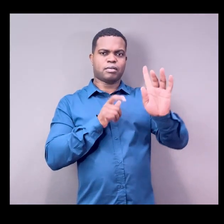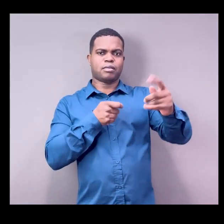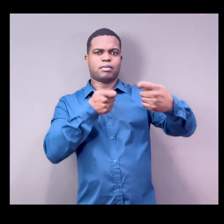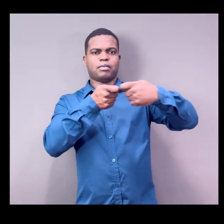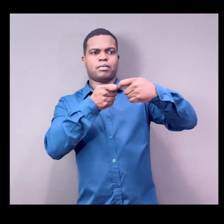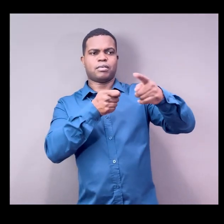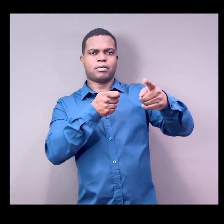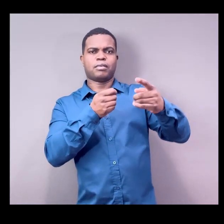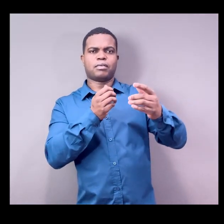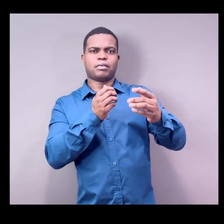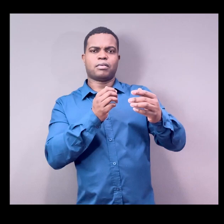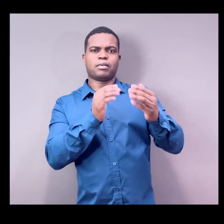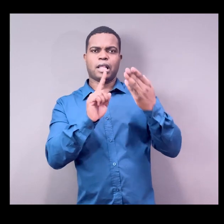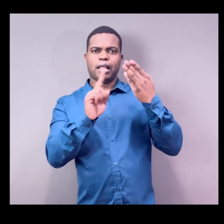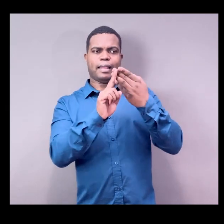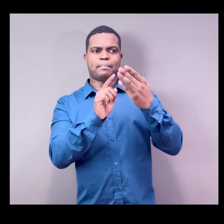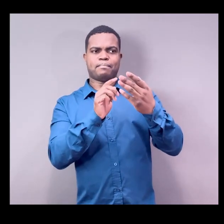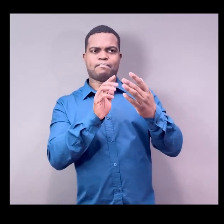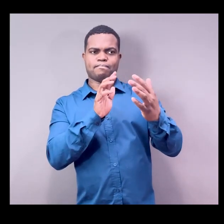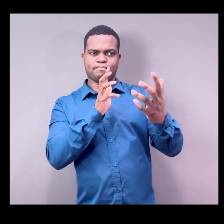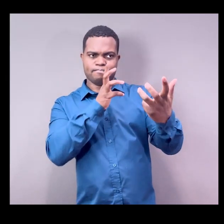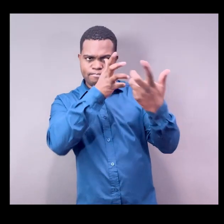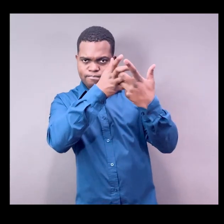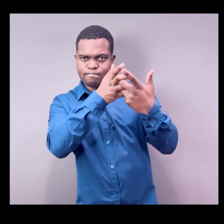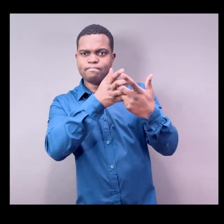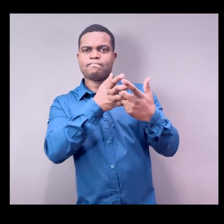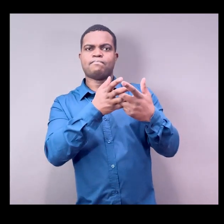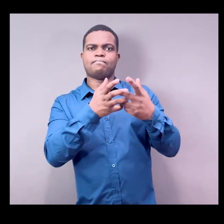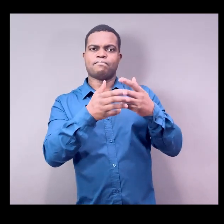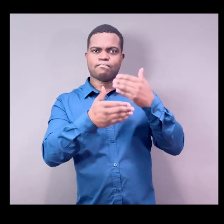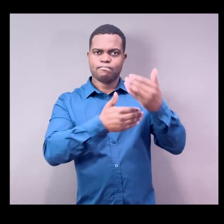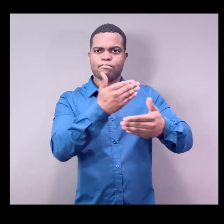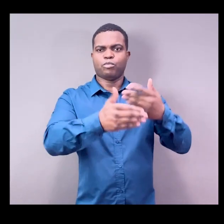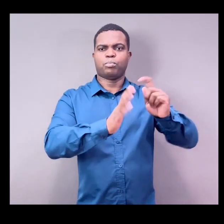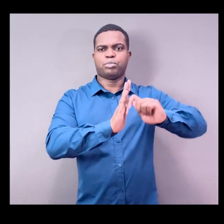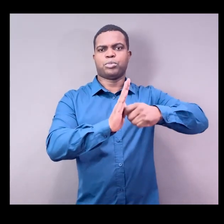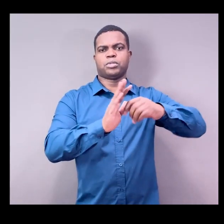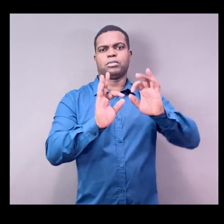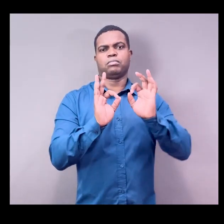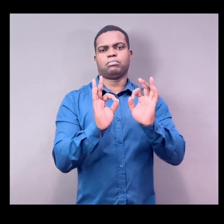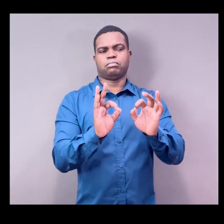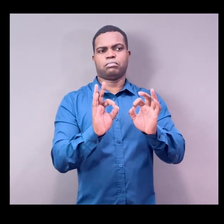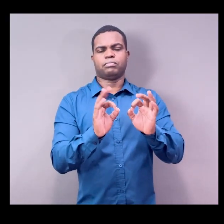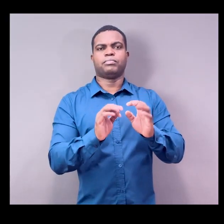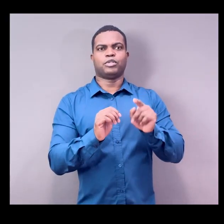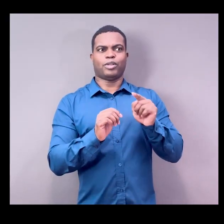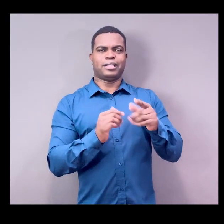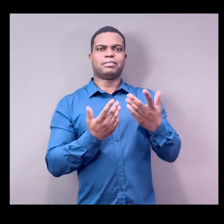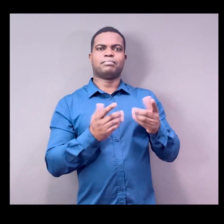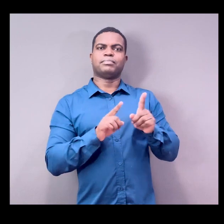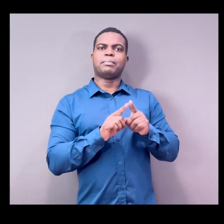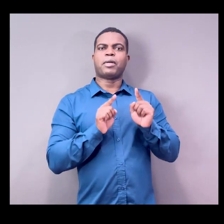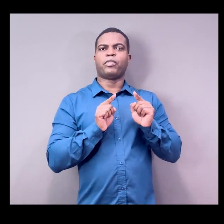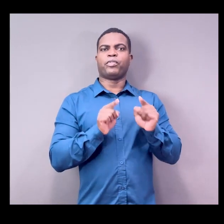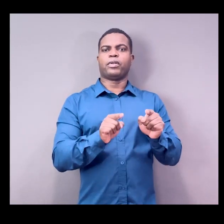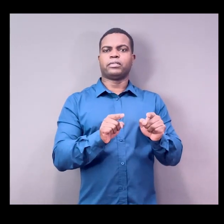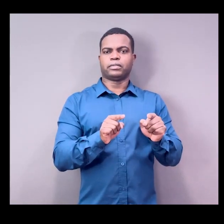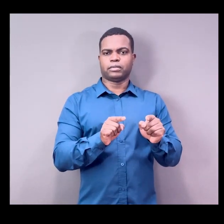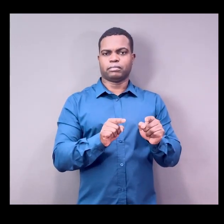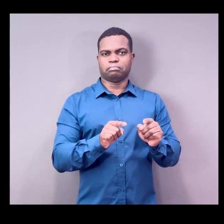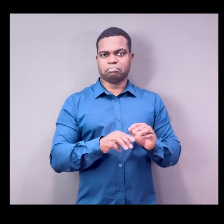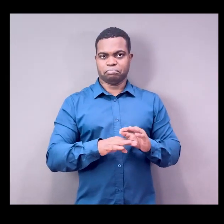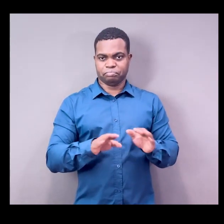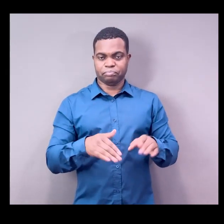initiative again and see whether you can modify that aspect of your initiative once you have already